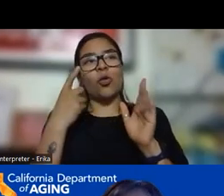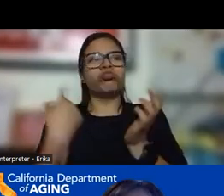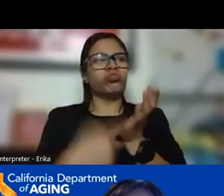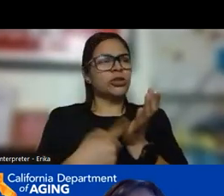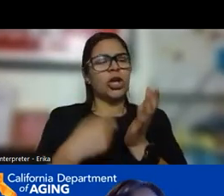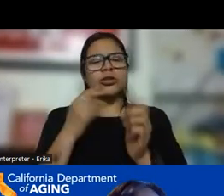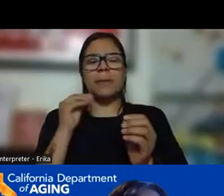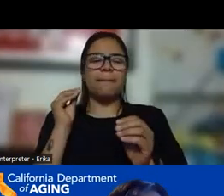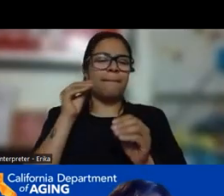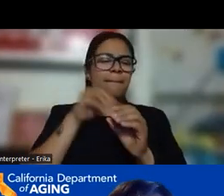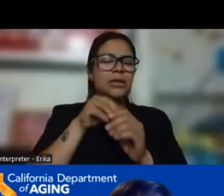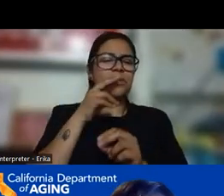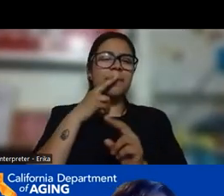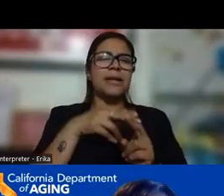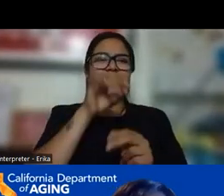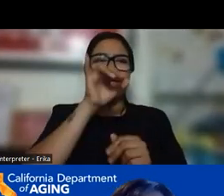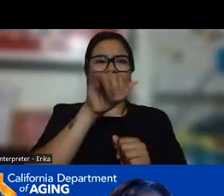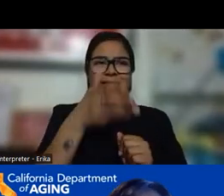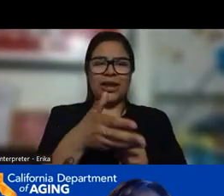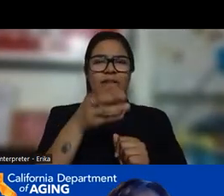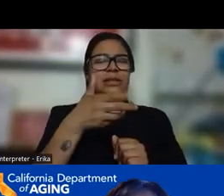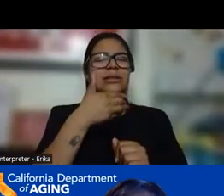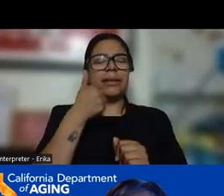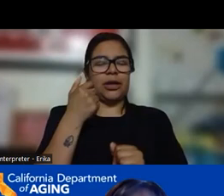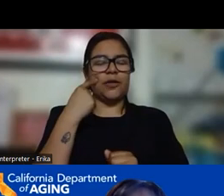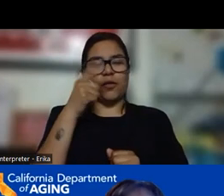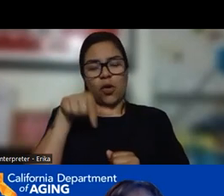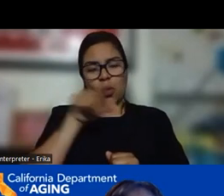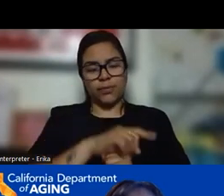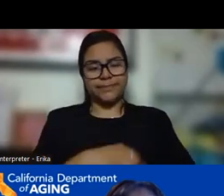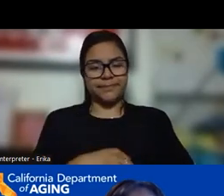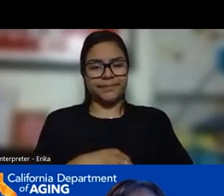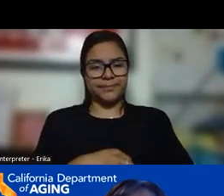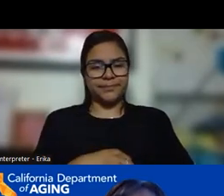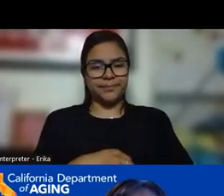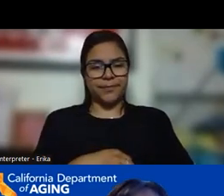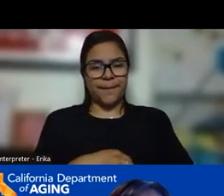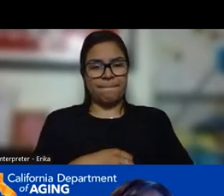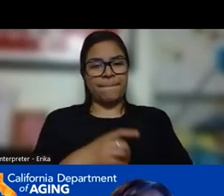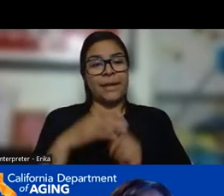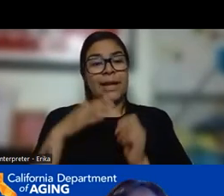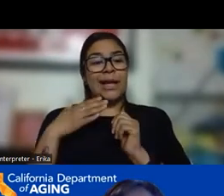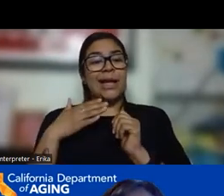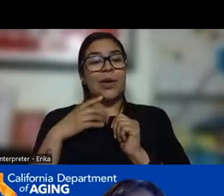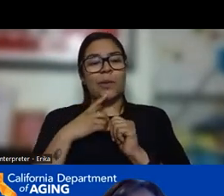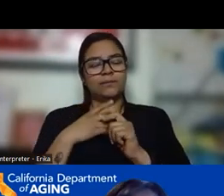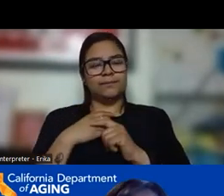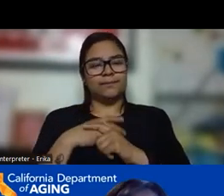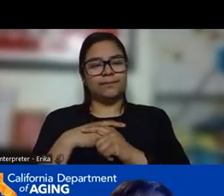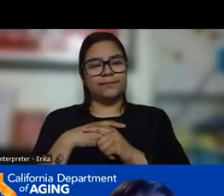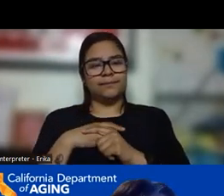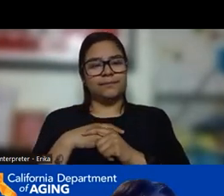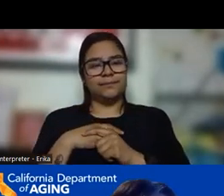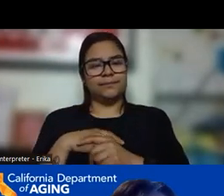is awesome. Your effort here through the committee, helping guide the department, helping guide the